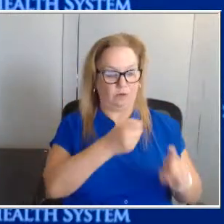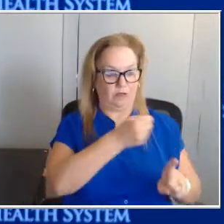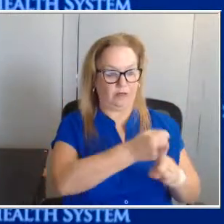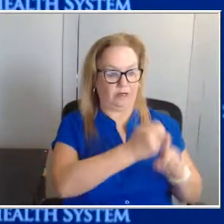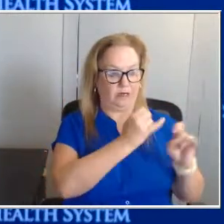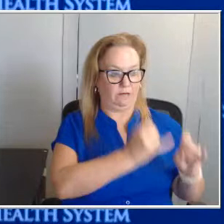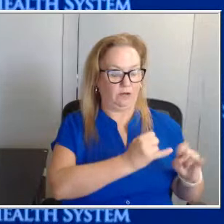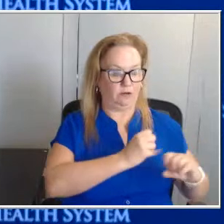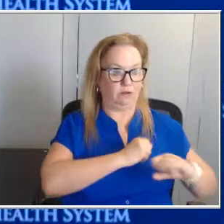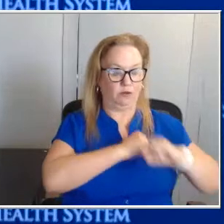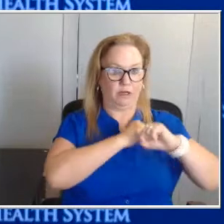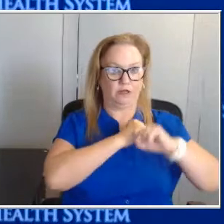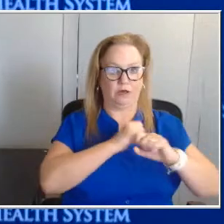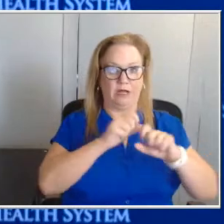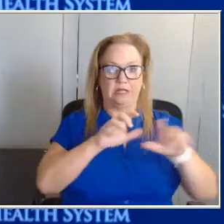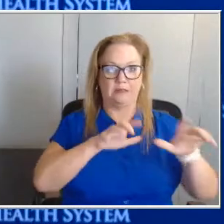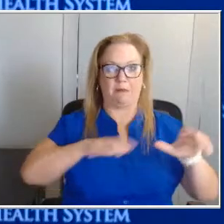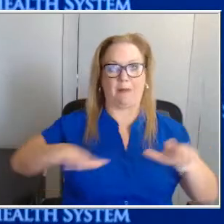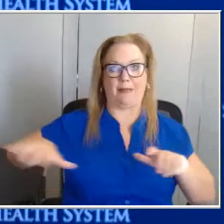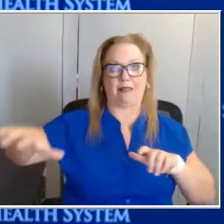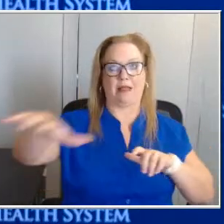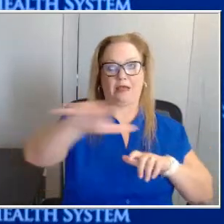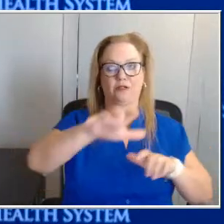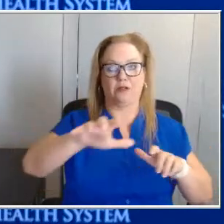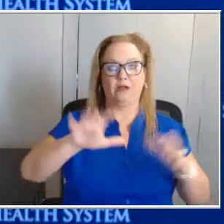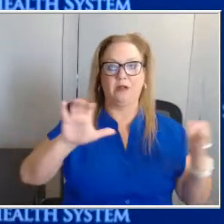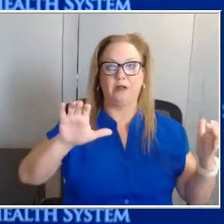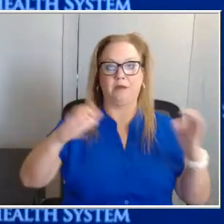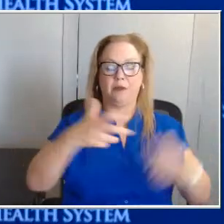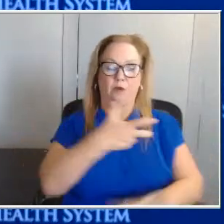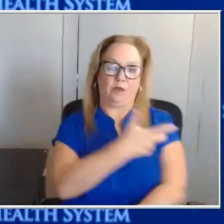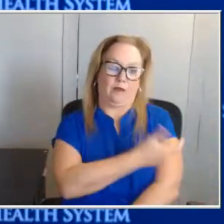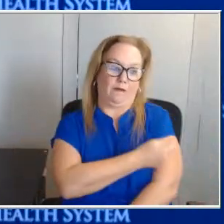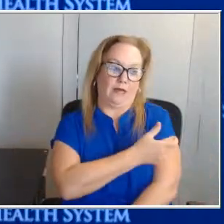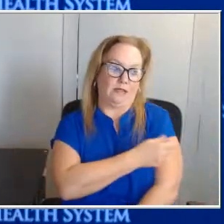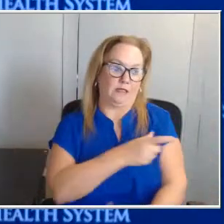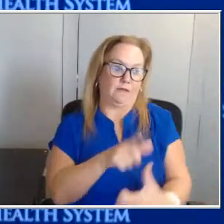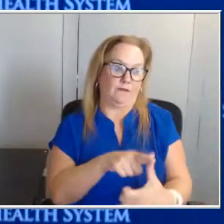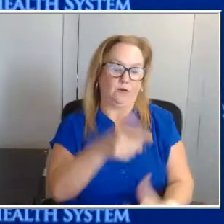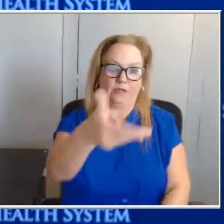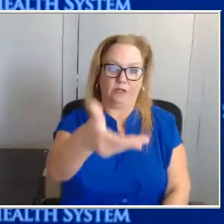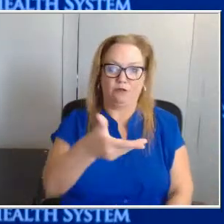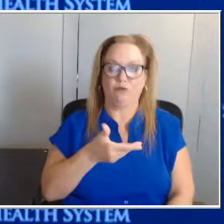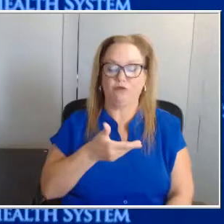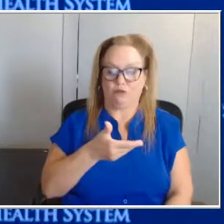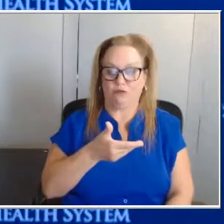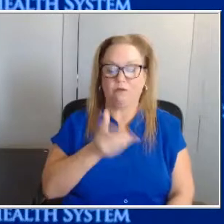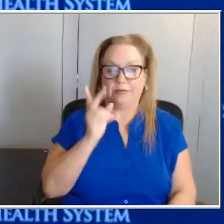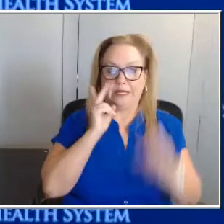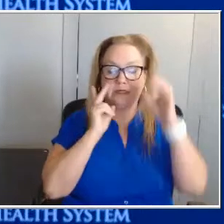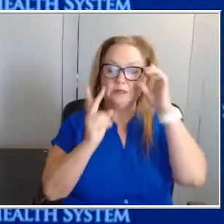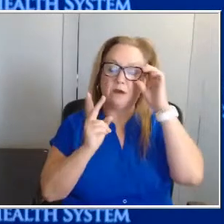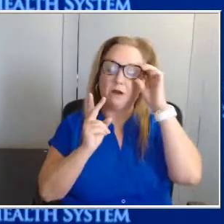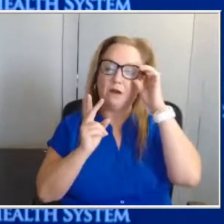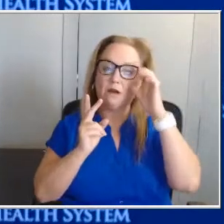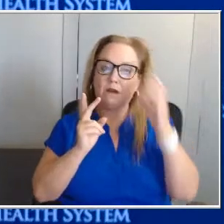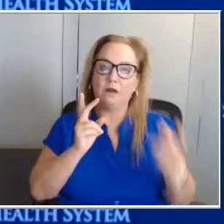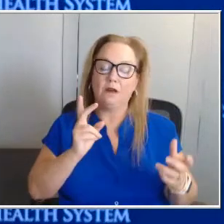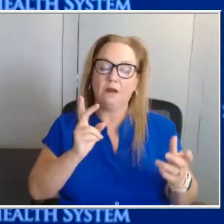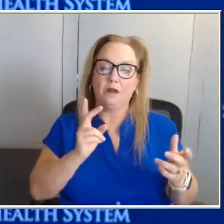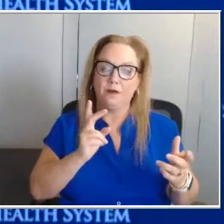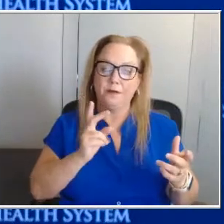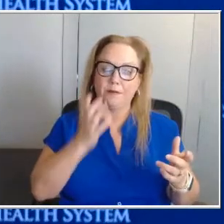us as a population, than we were back when the vaccines were first introduced. But what they did see, and what our best